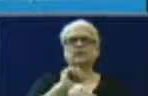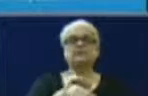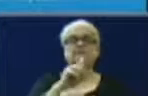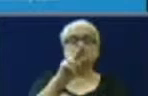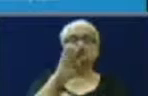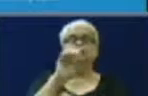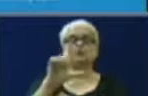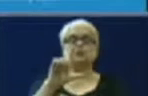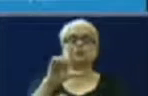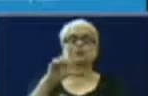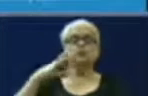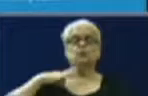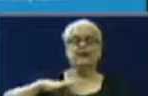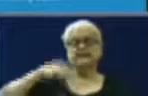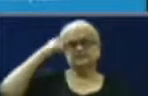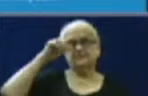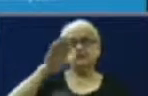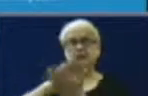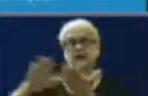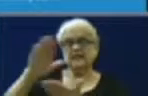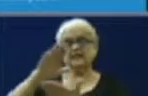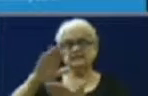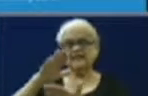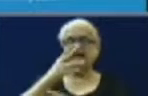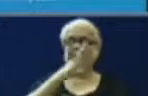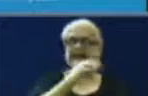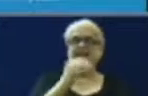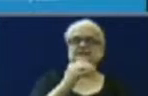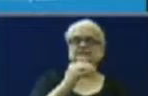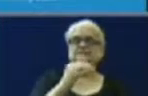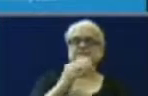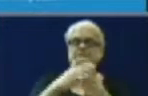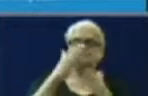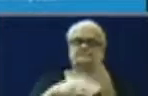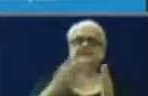and retaining some high school credits.